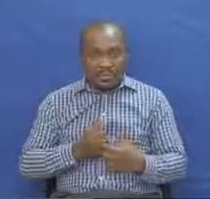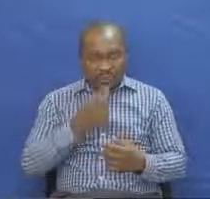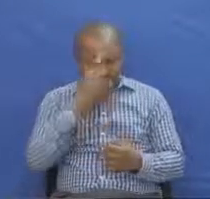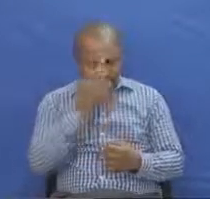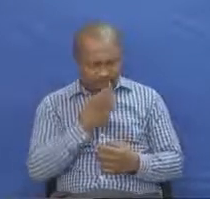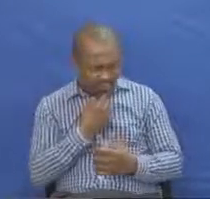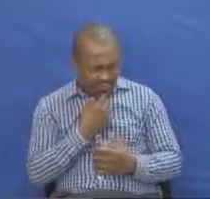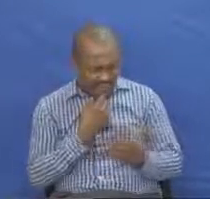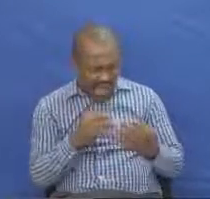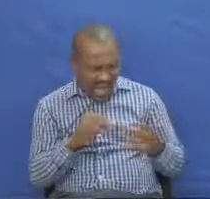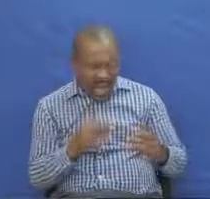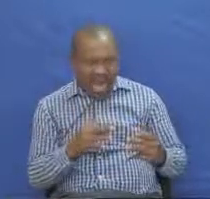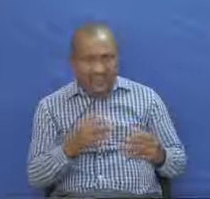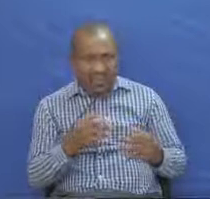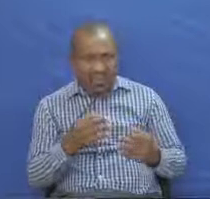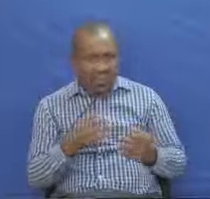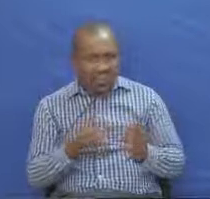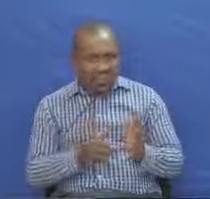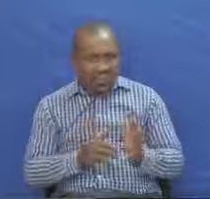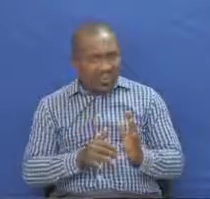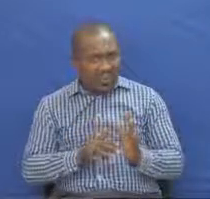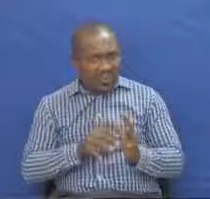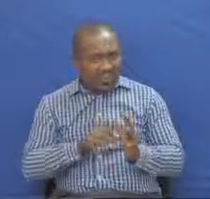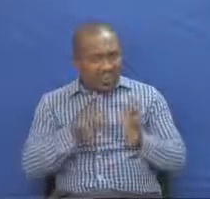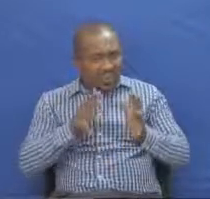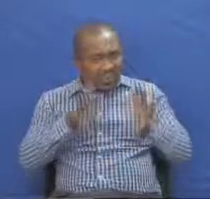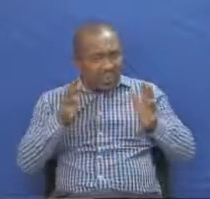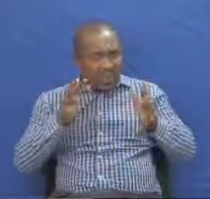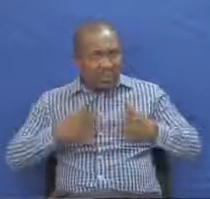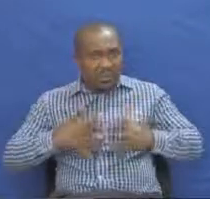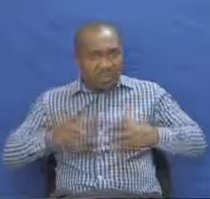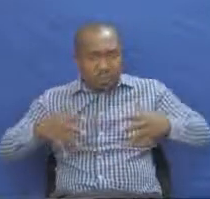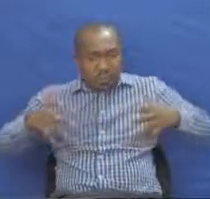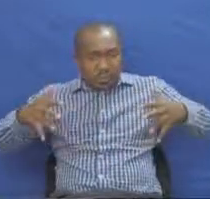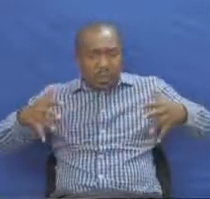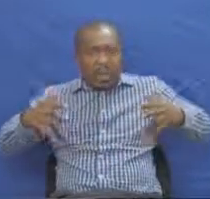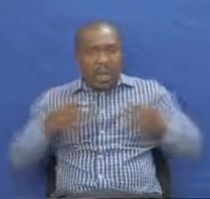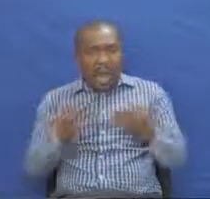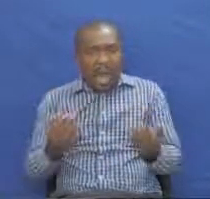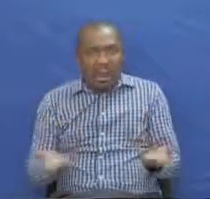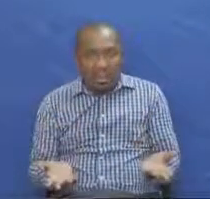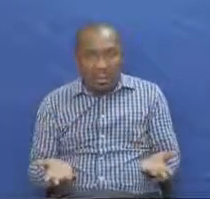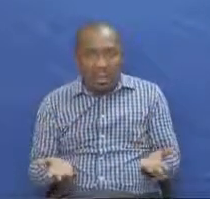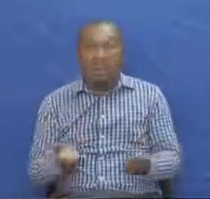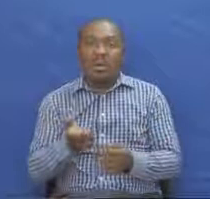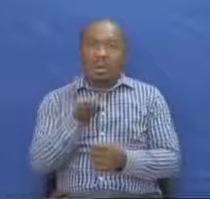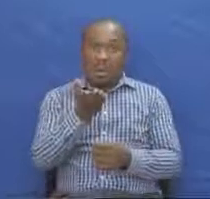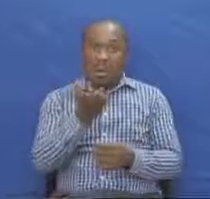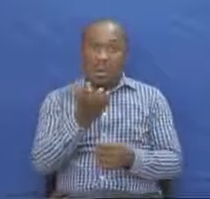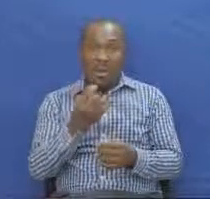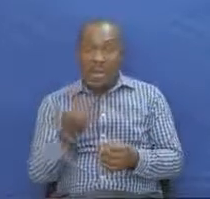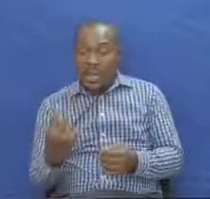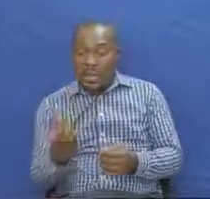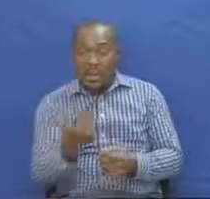How? And to which organism this type of growth occurs? Diffuse growth, which